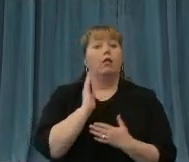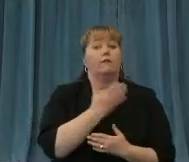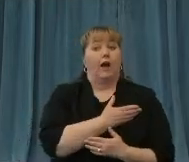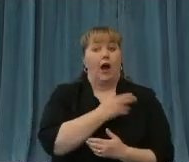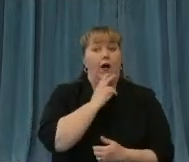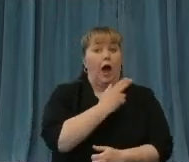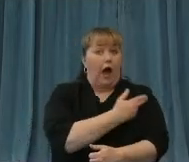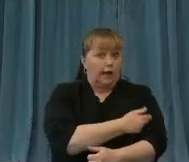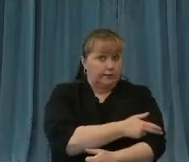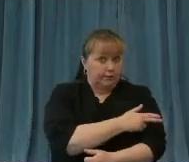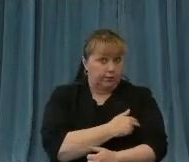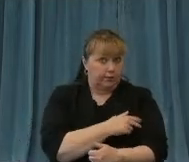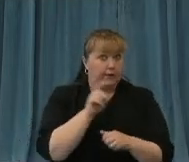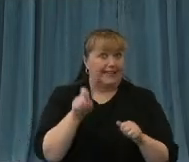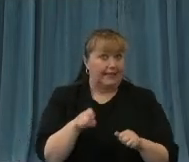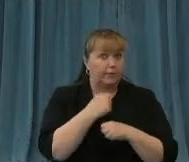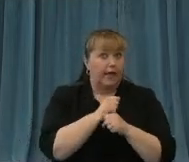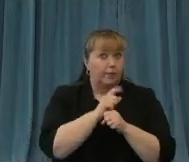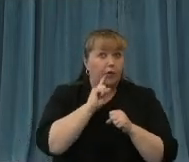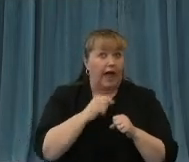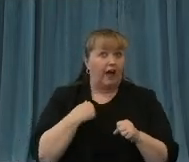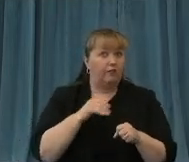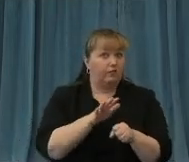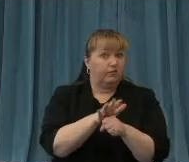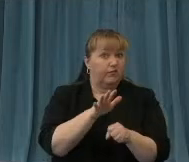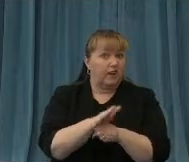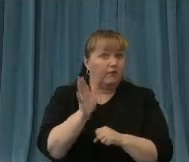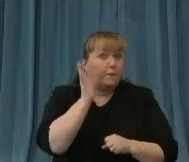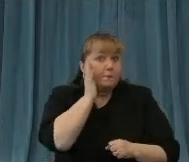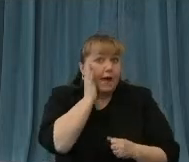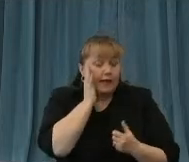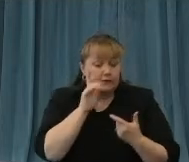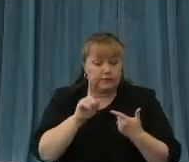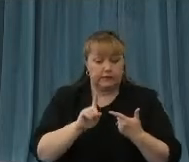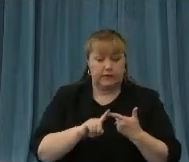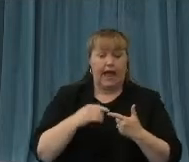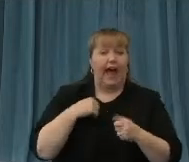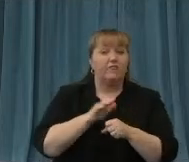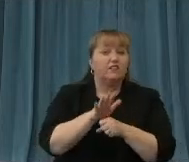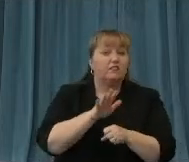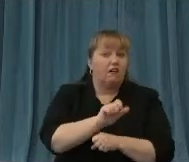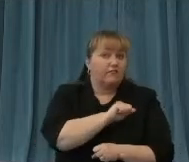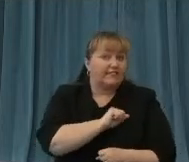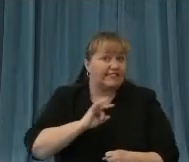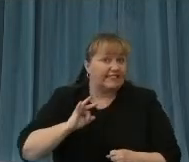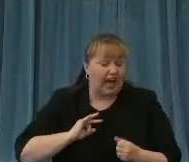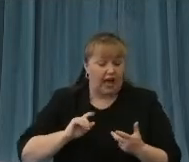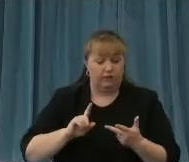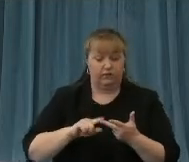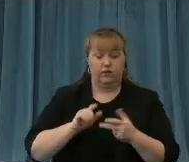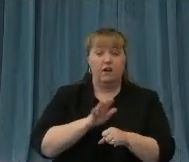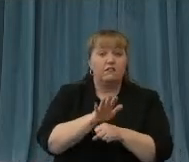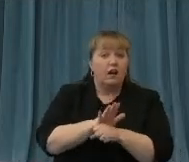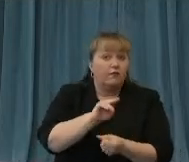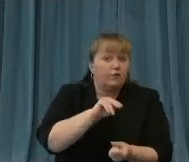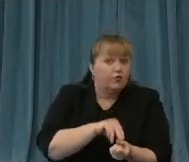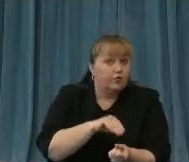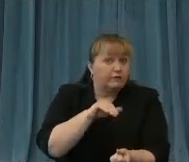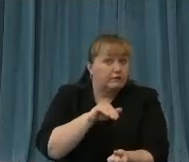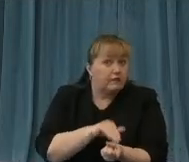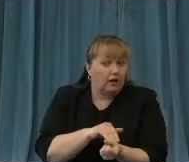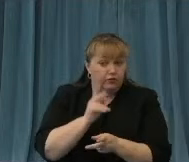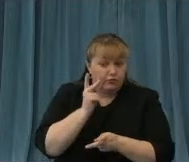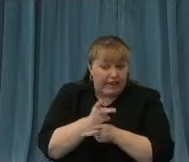of crisis standards of care, sufficient public health workforce capacity, local and state health departments to conduct contact